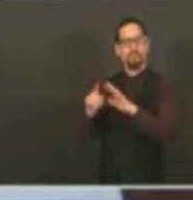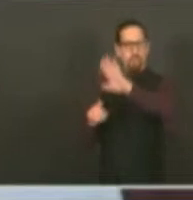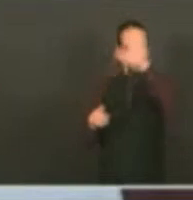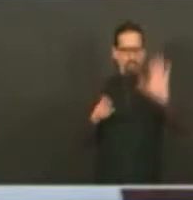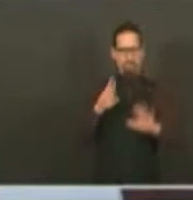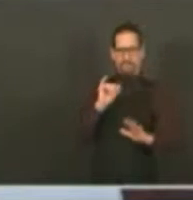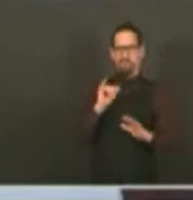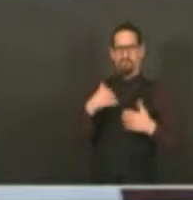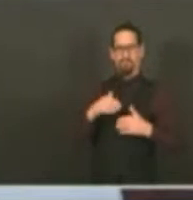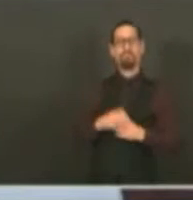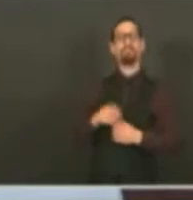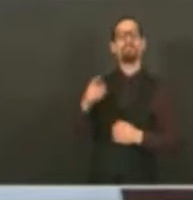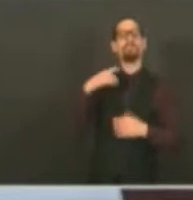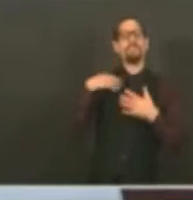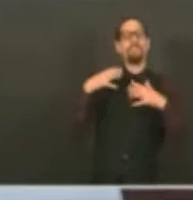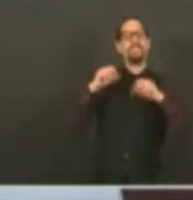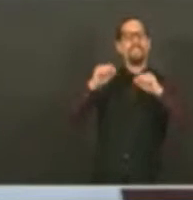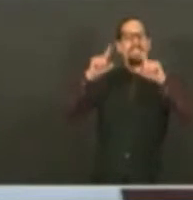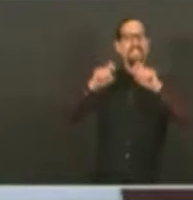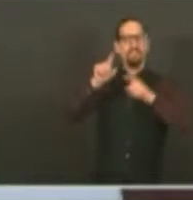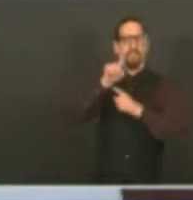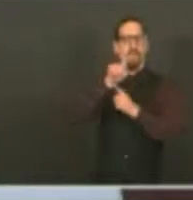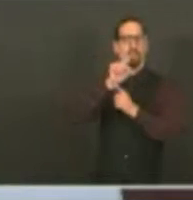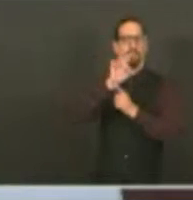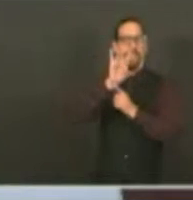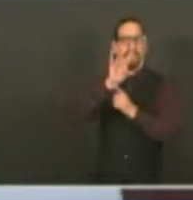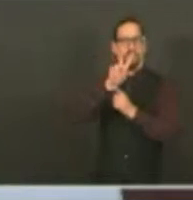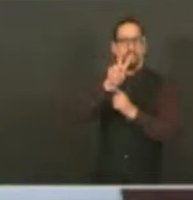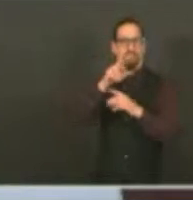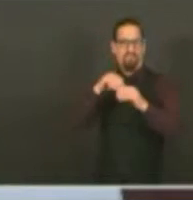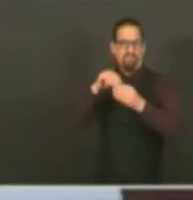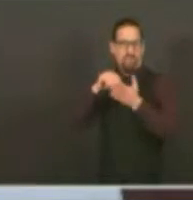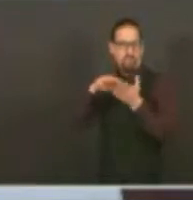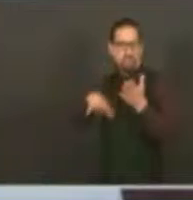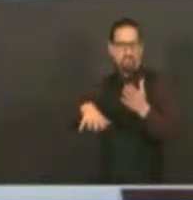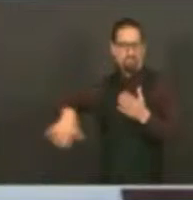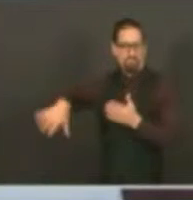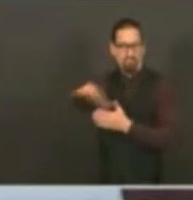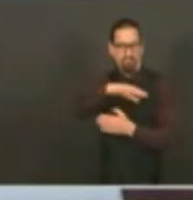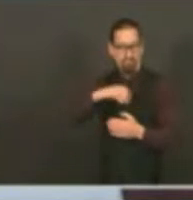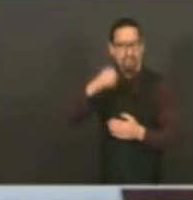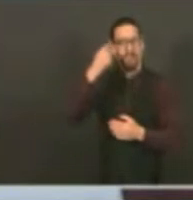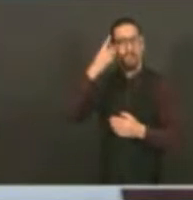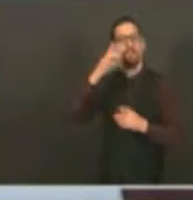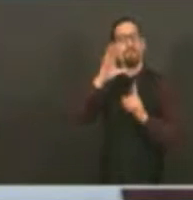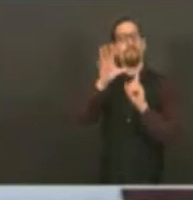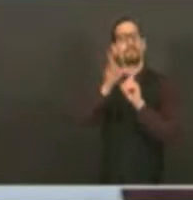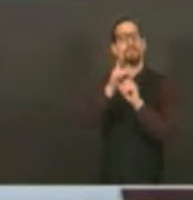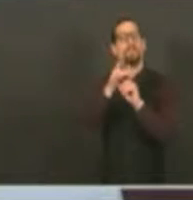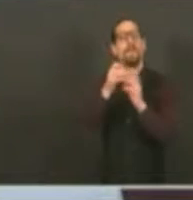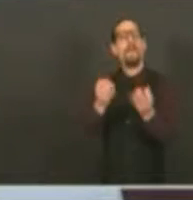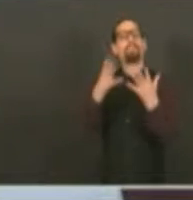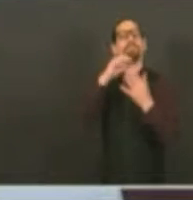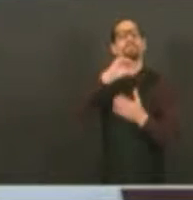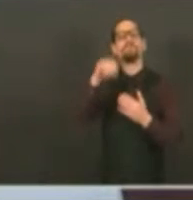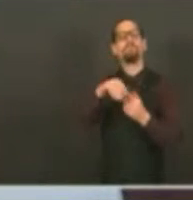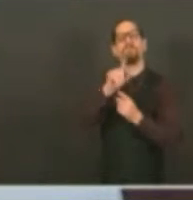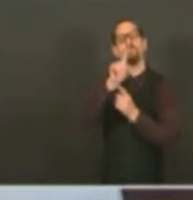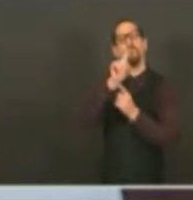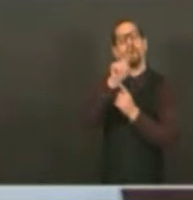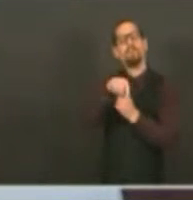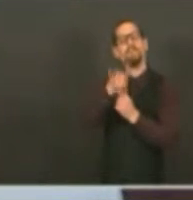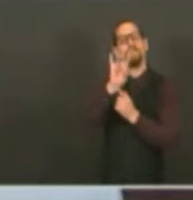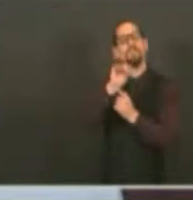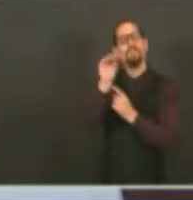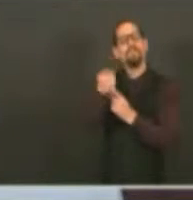a test positivity rate of 1.6%, extremely low. At the Racy's